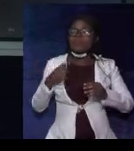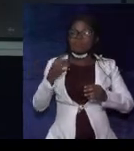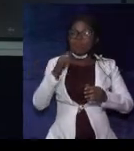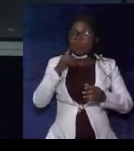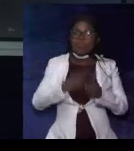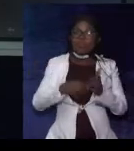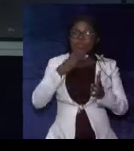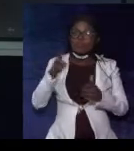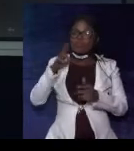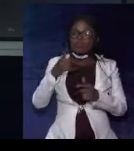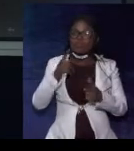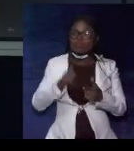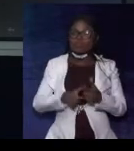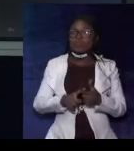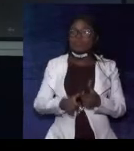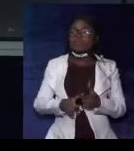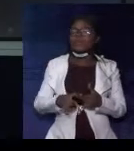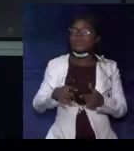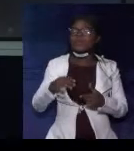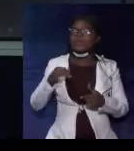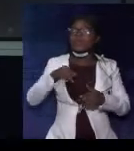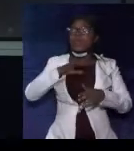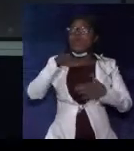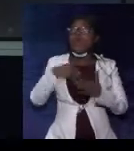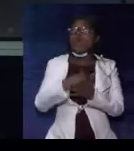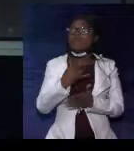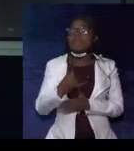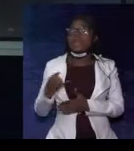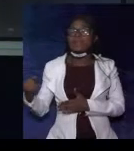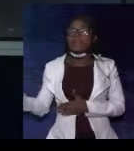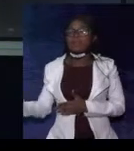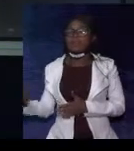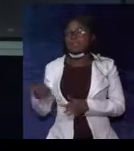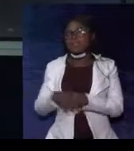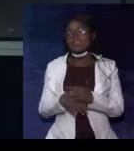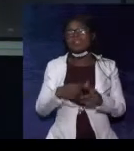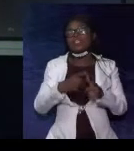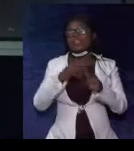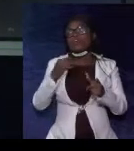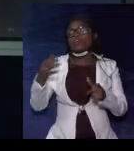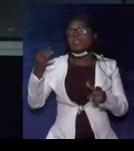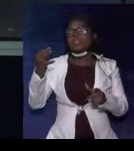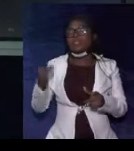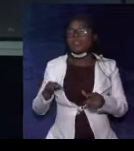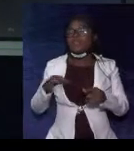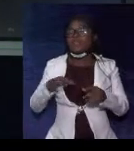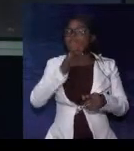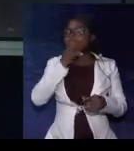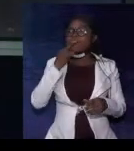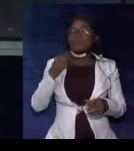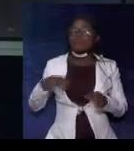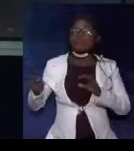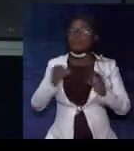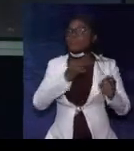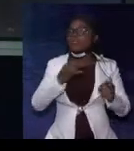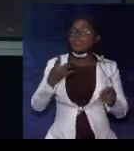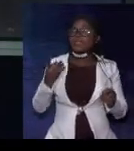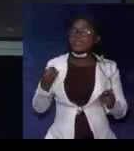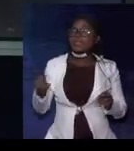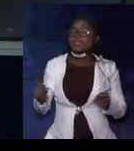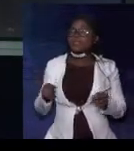years. Input record is a record of all the items in running the farm during the